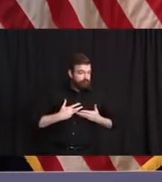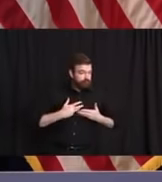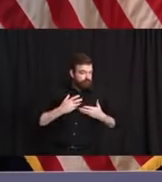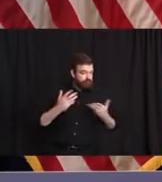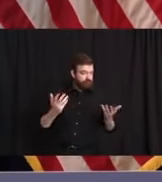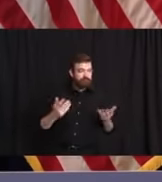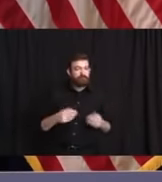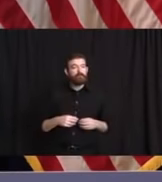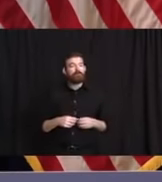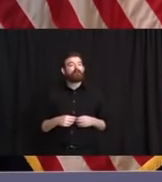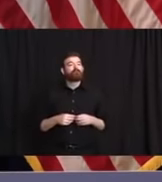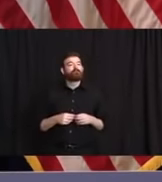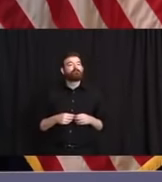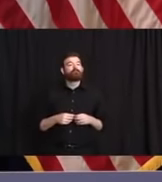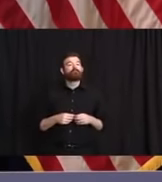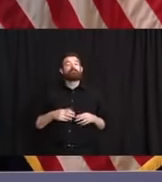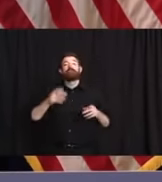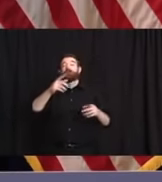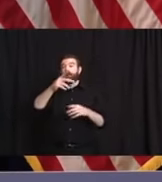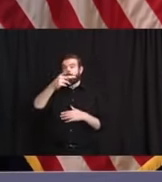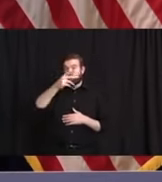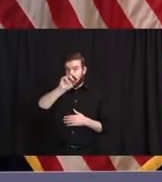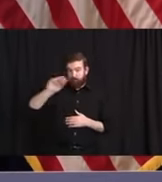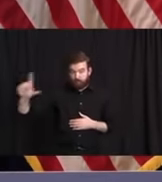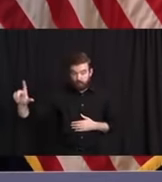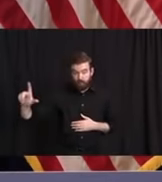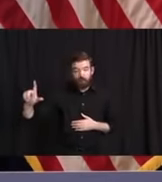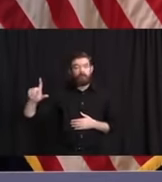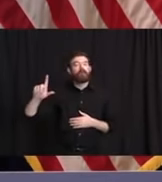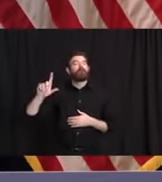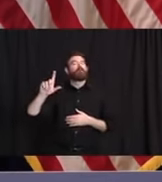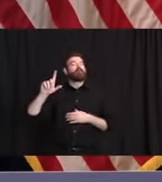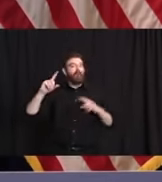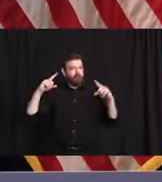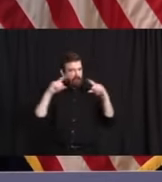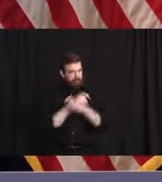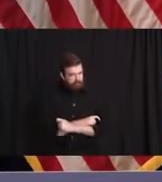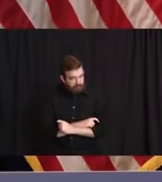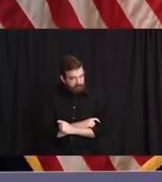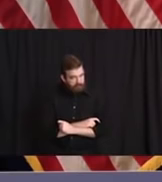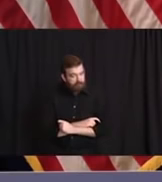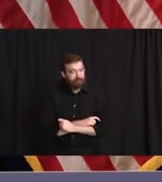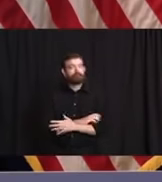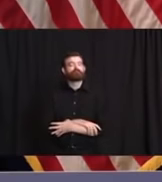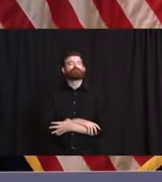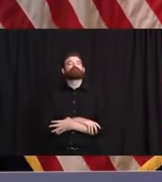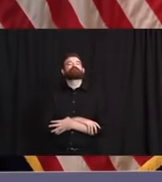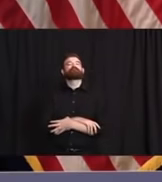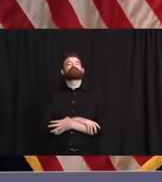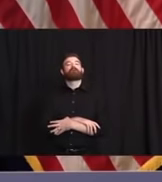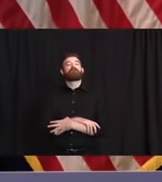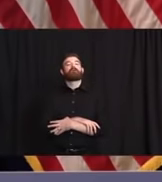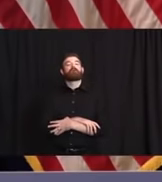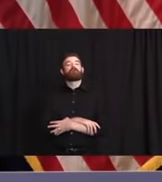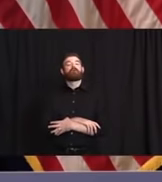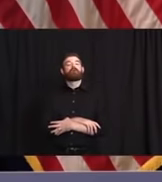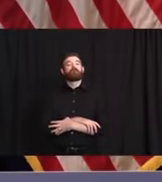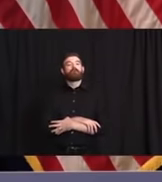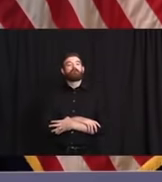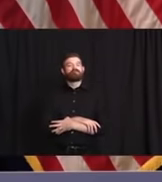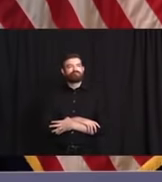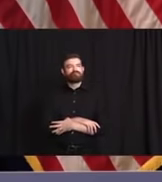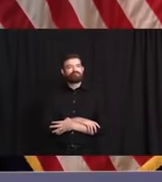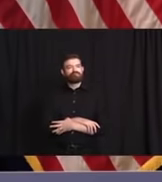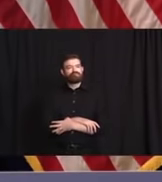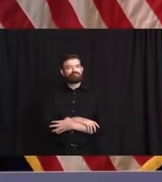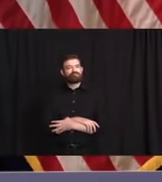list. They've proven they're a little bit more complicated. When I first started talking about outdoor pools, I had